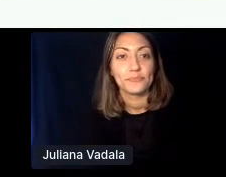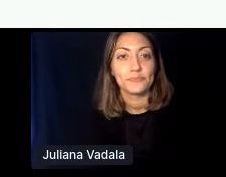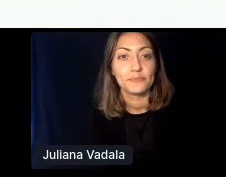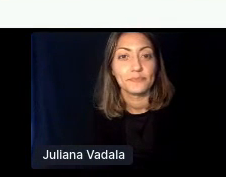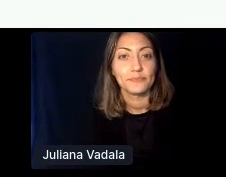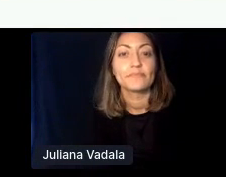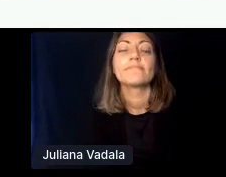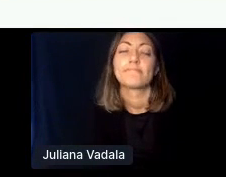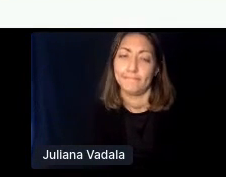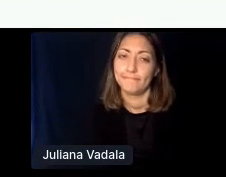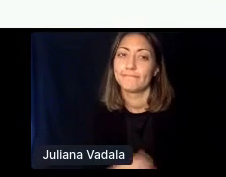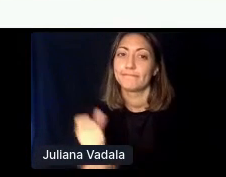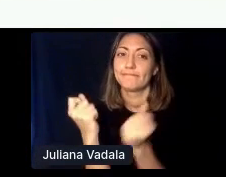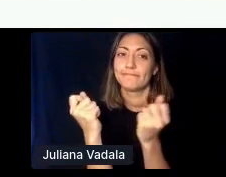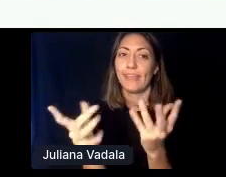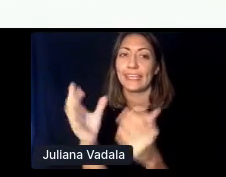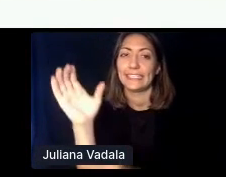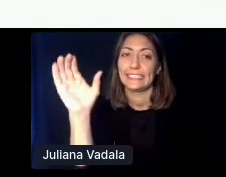Lots of C's.